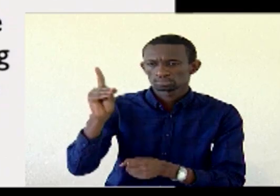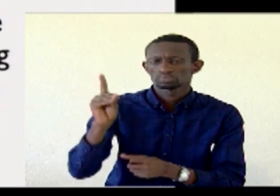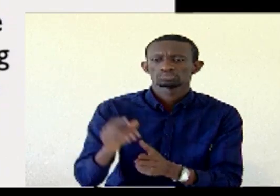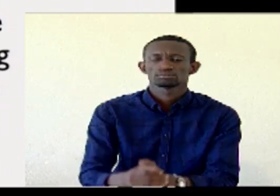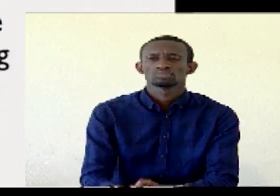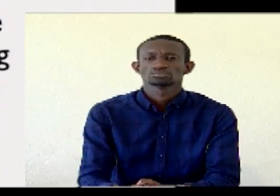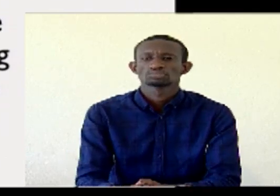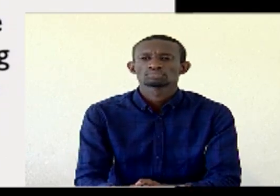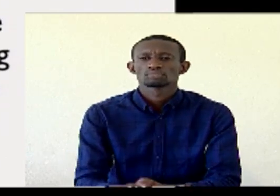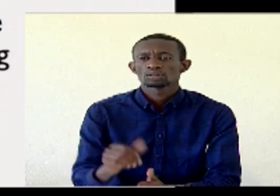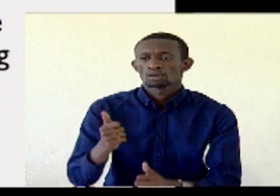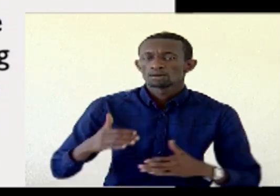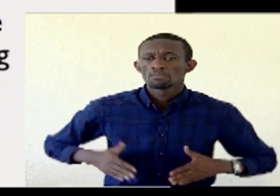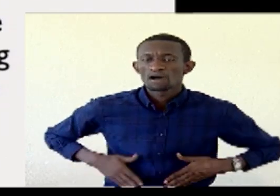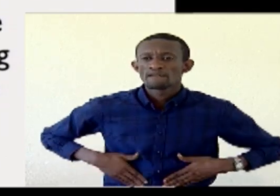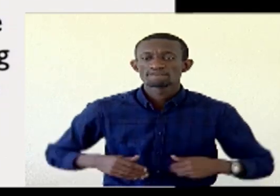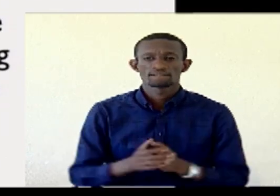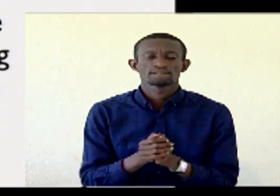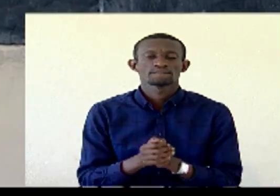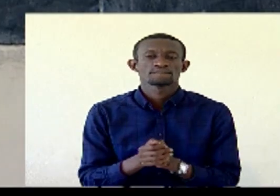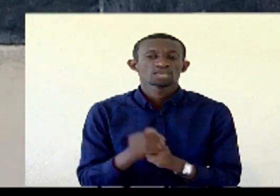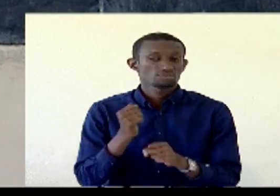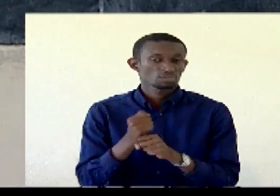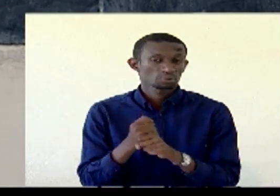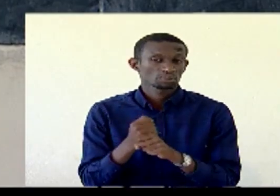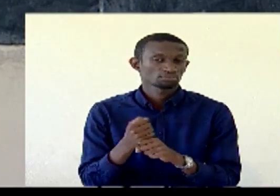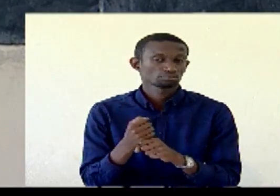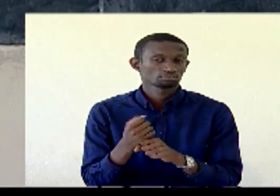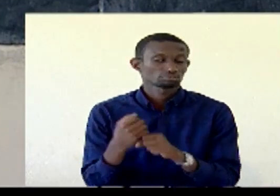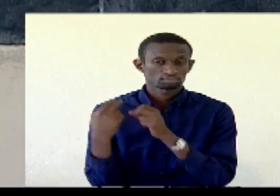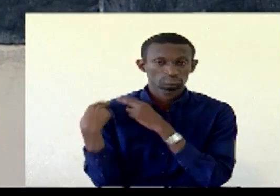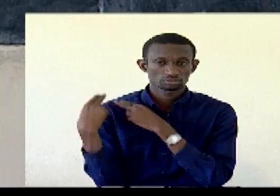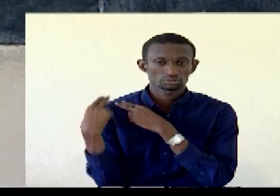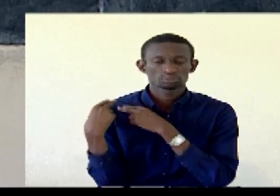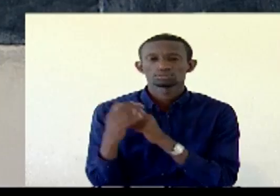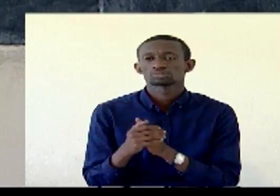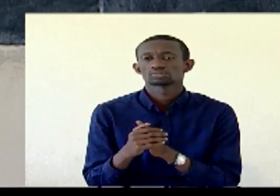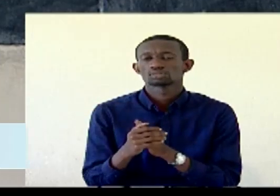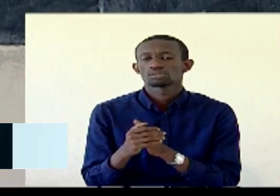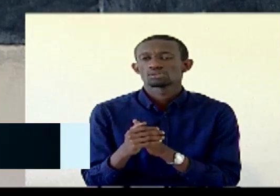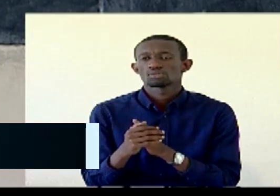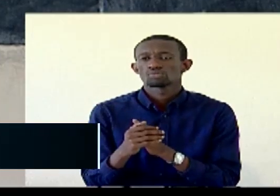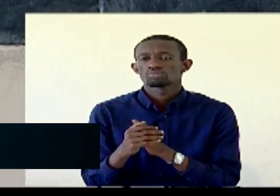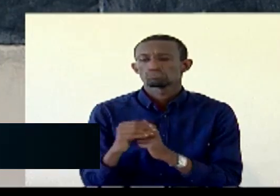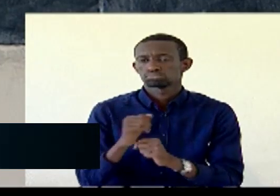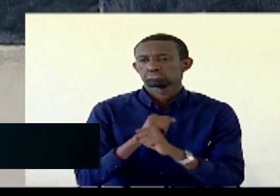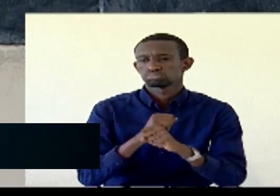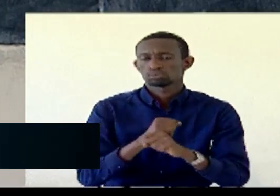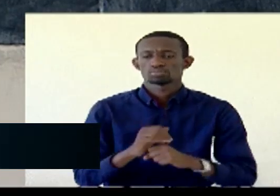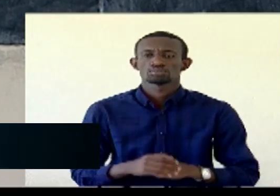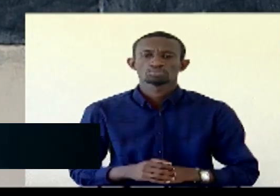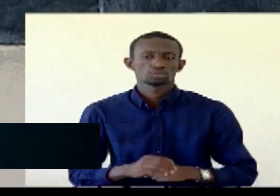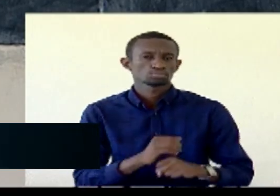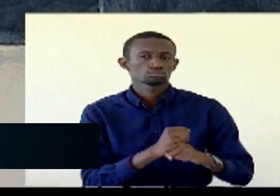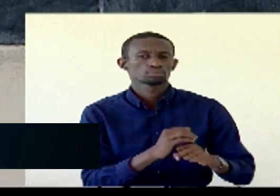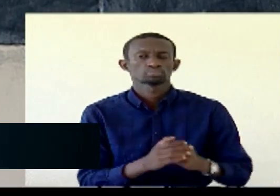The kidney also plays a very important function to regulate blood pressure. So those are